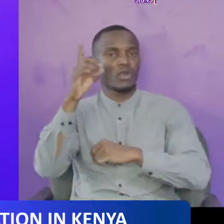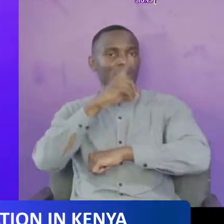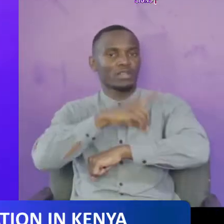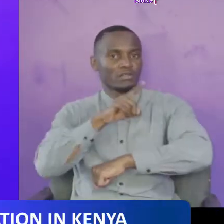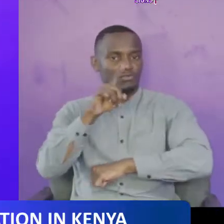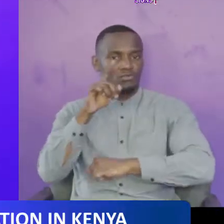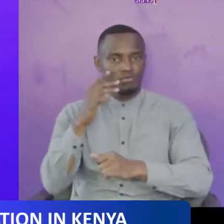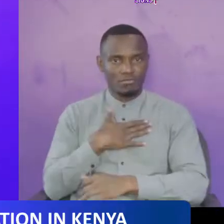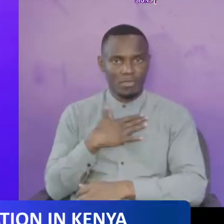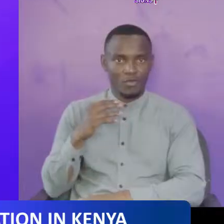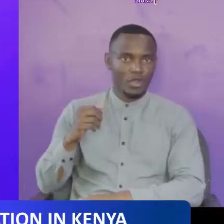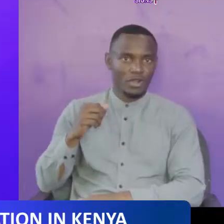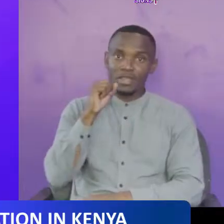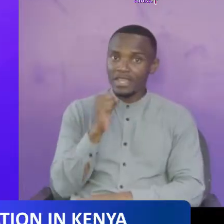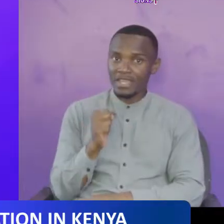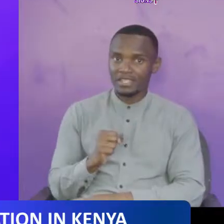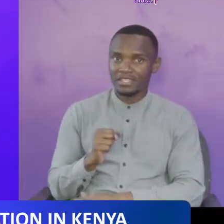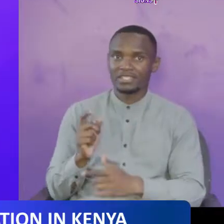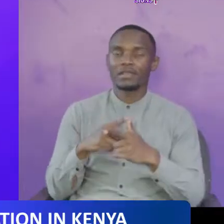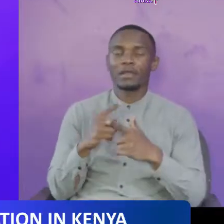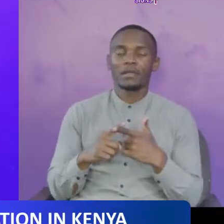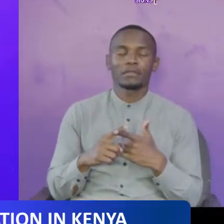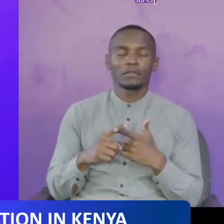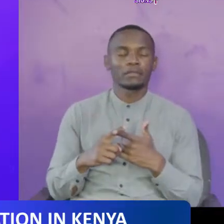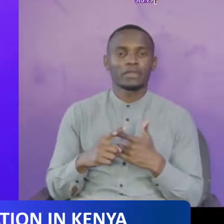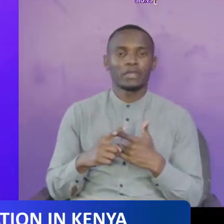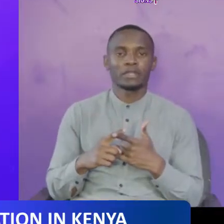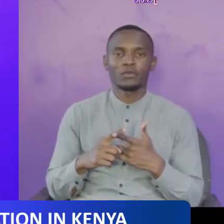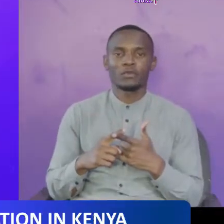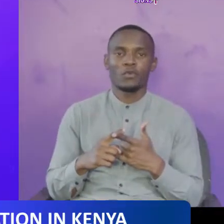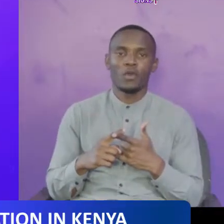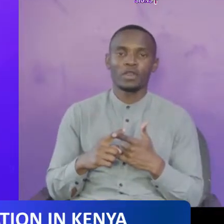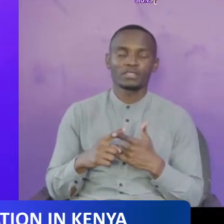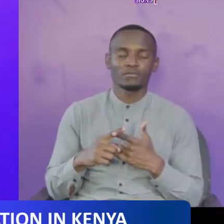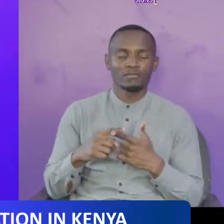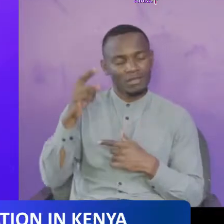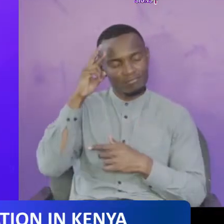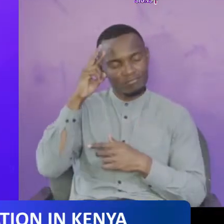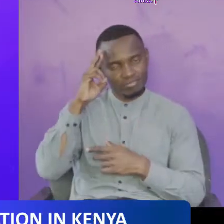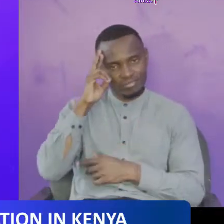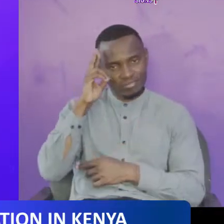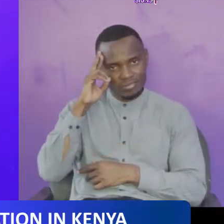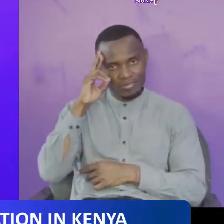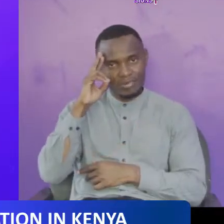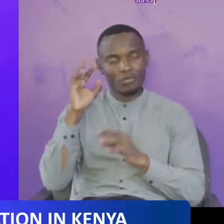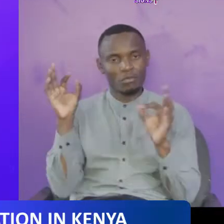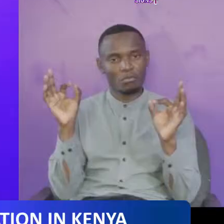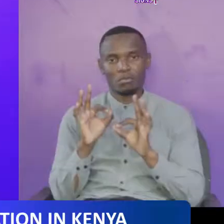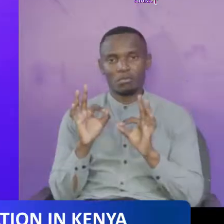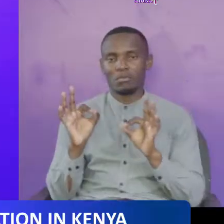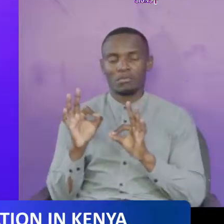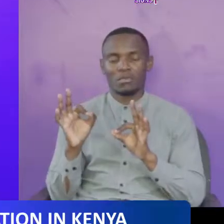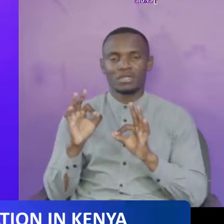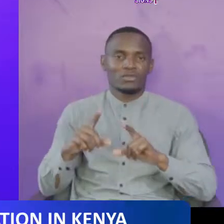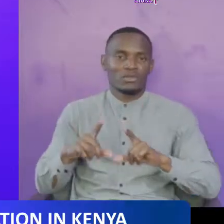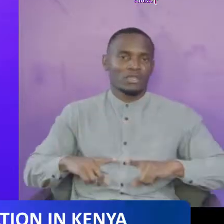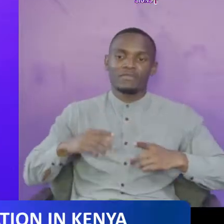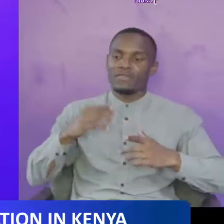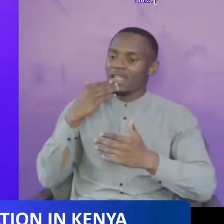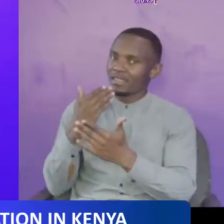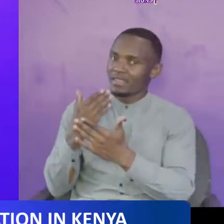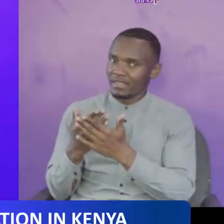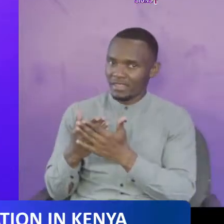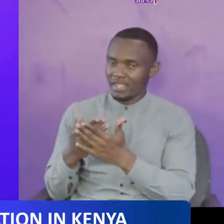and beyond, and looking back and saying, wow. It has been a journey. It's been a journey. Worthwhile. All right. Thank you. Thank you very much,